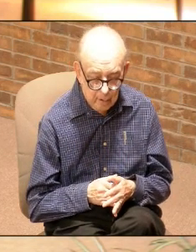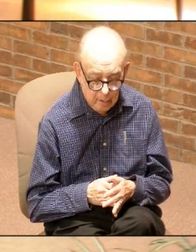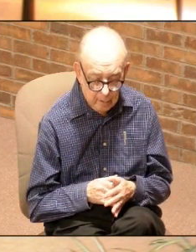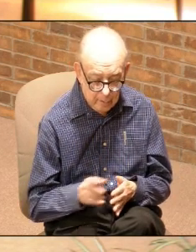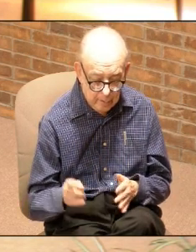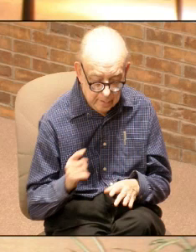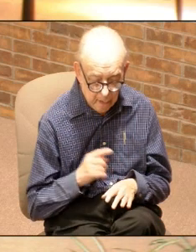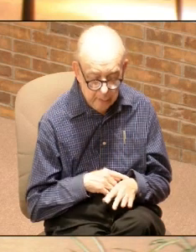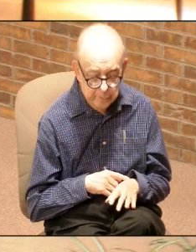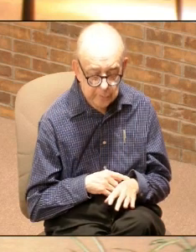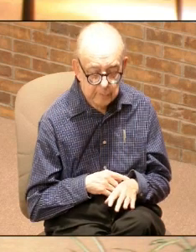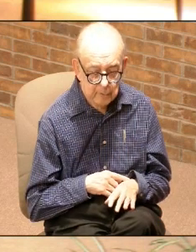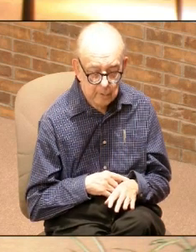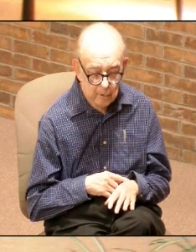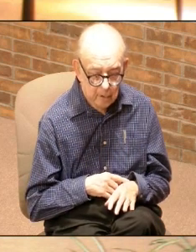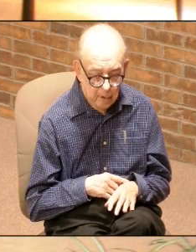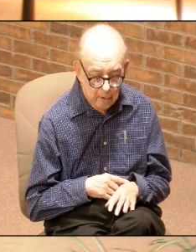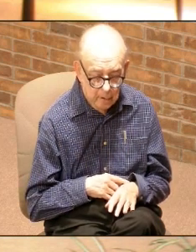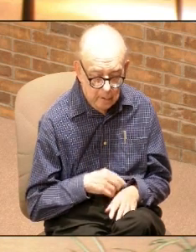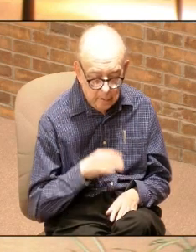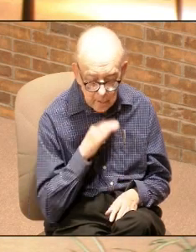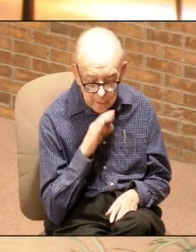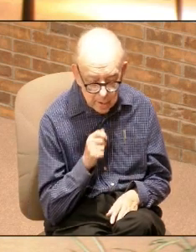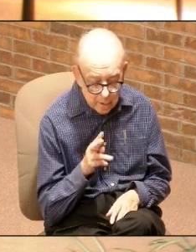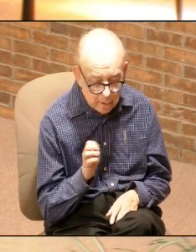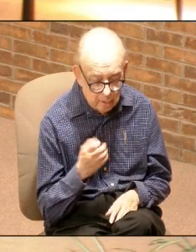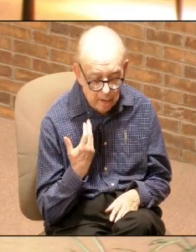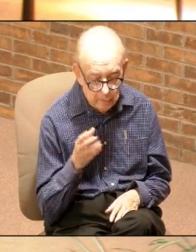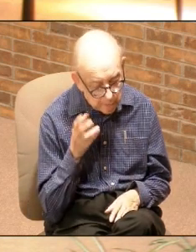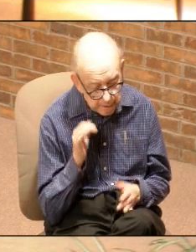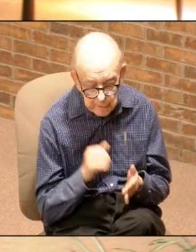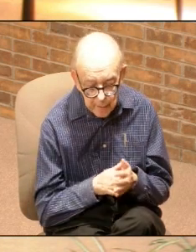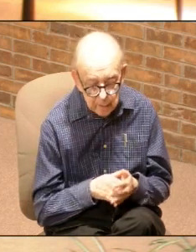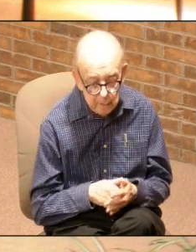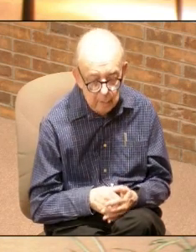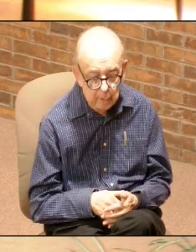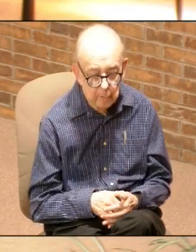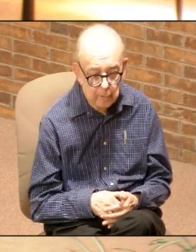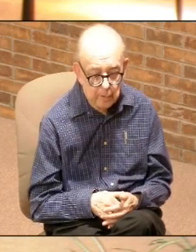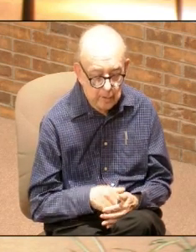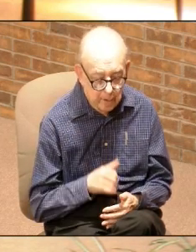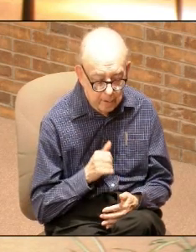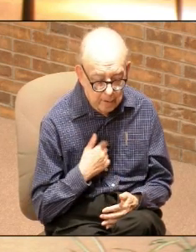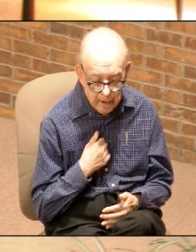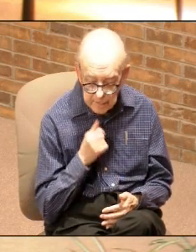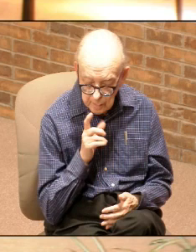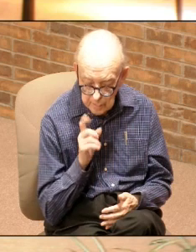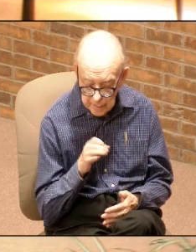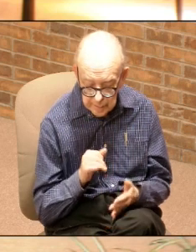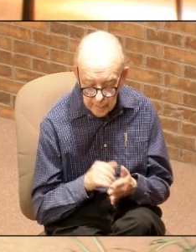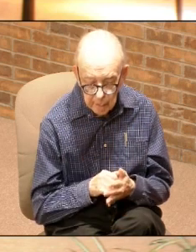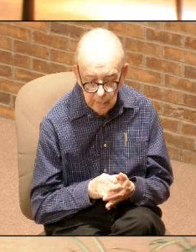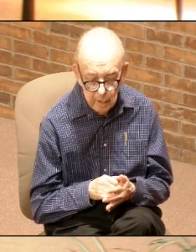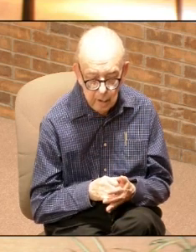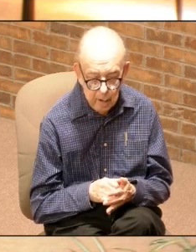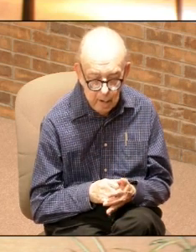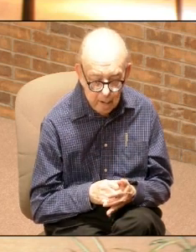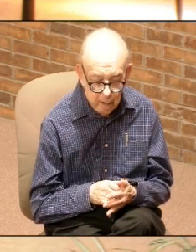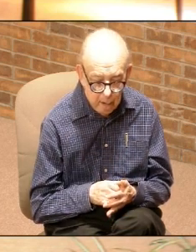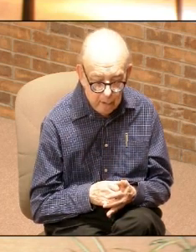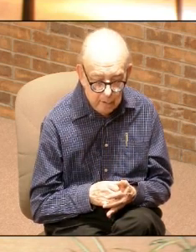There are times, a dirty joke, I don't want to hear it. I don't need that. A